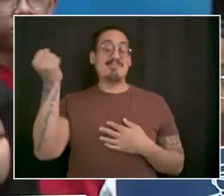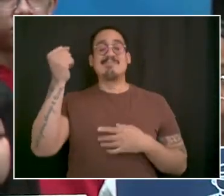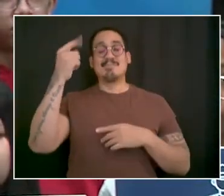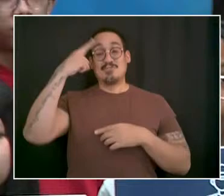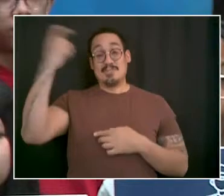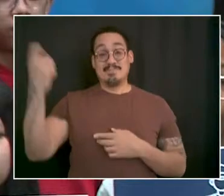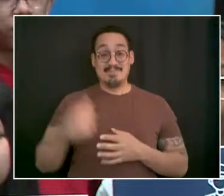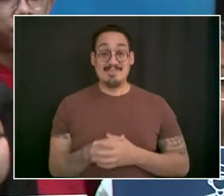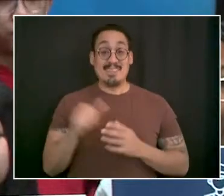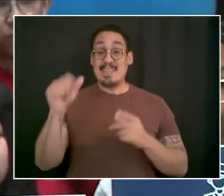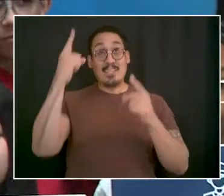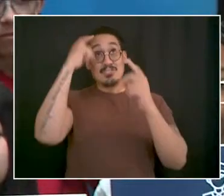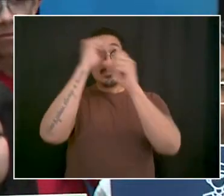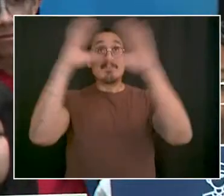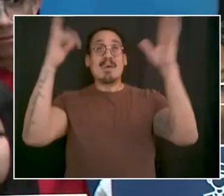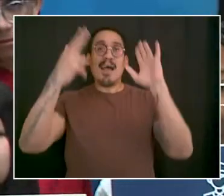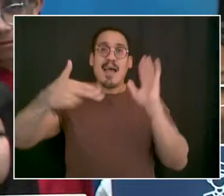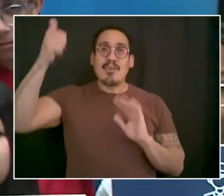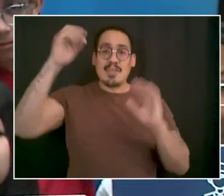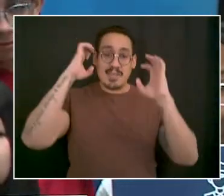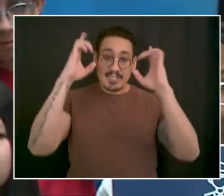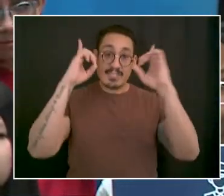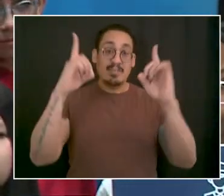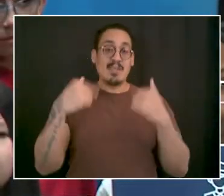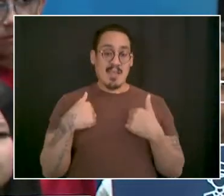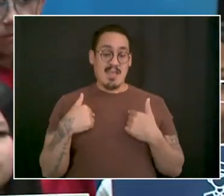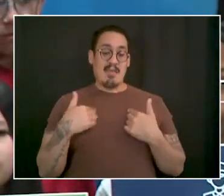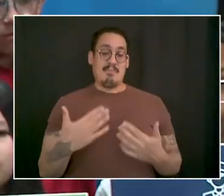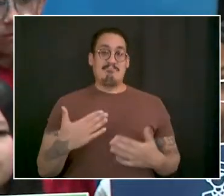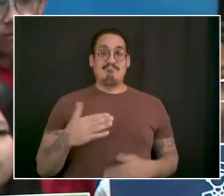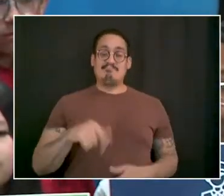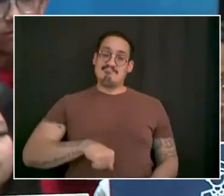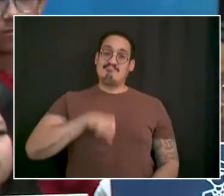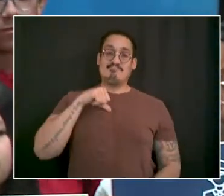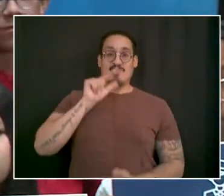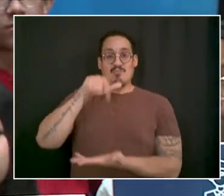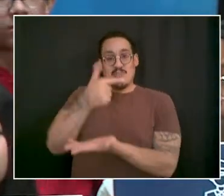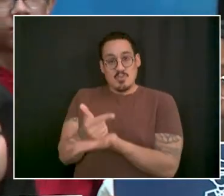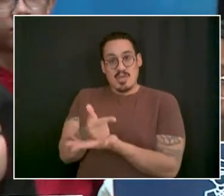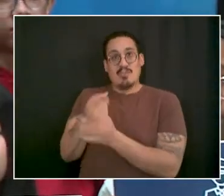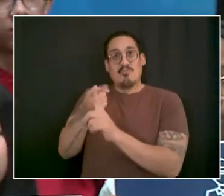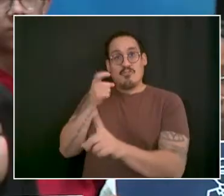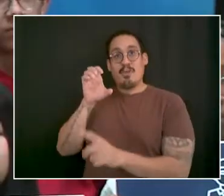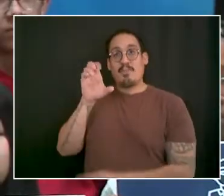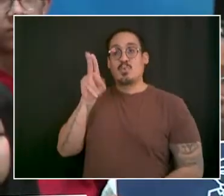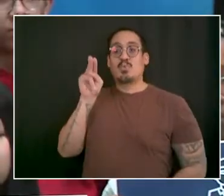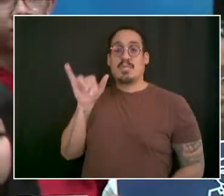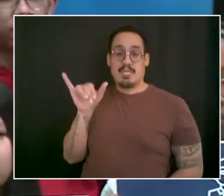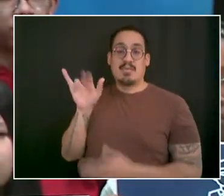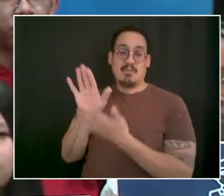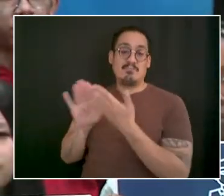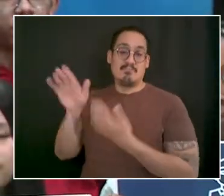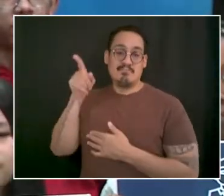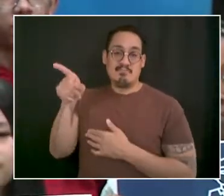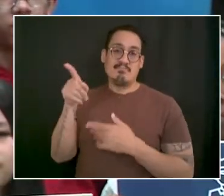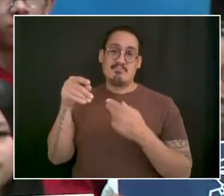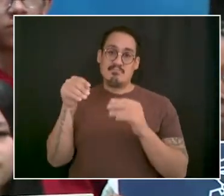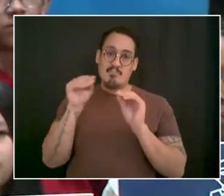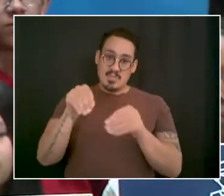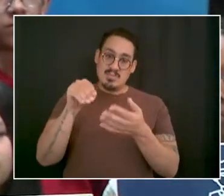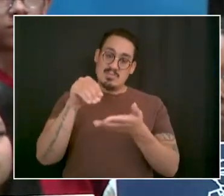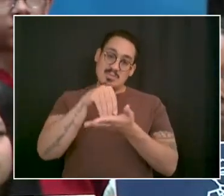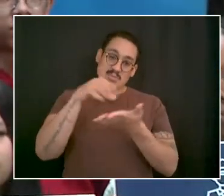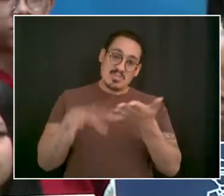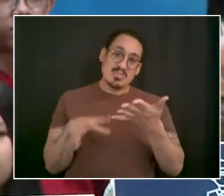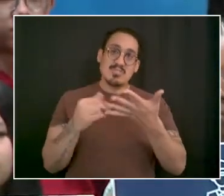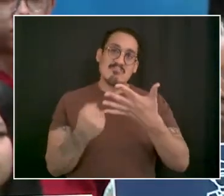education. And I am proud to have graduated from CUNY, our city's world-class college system that puts students on an